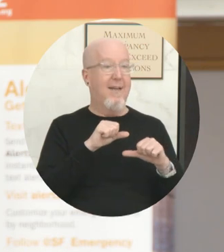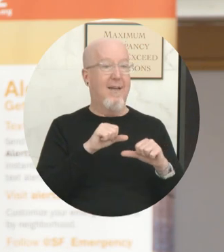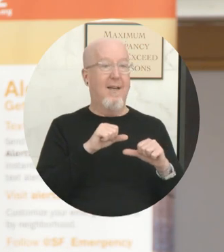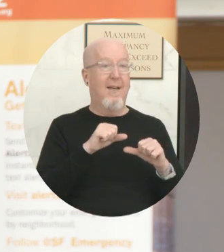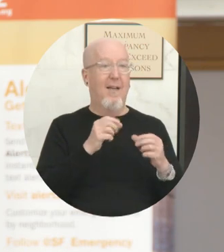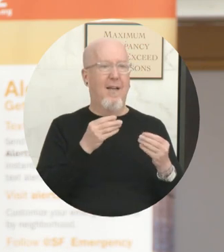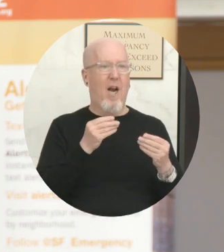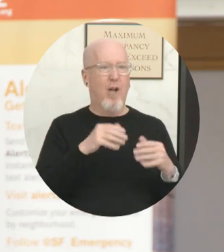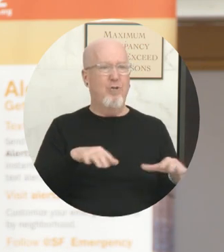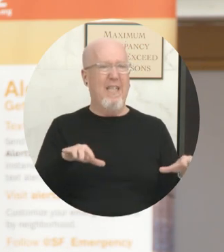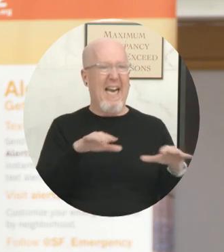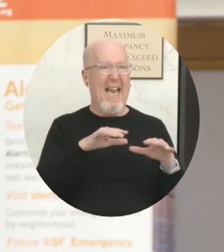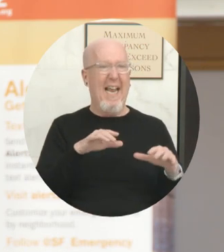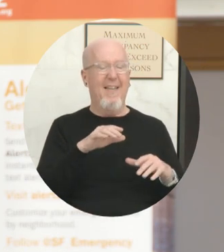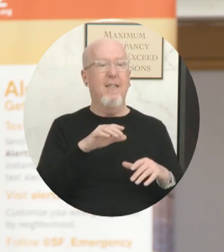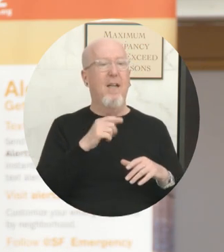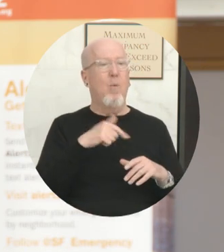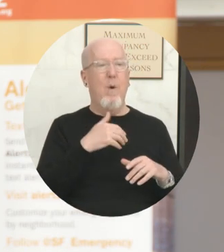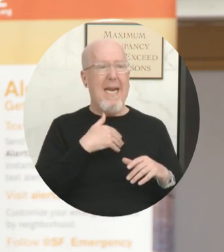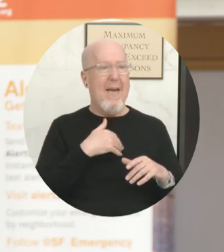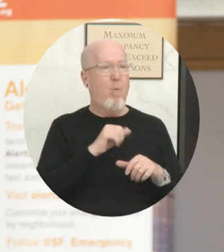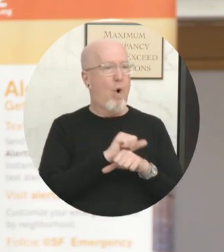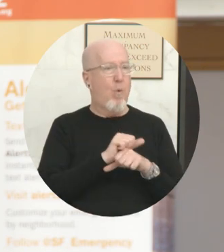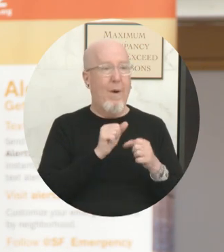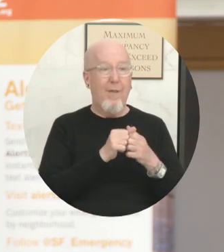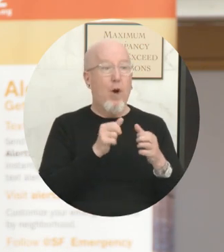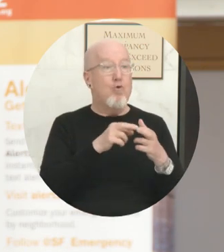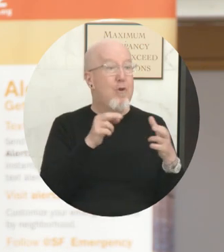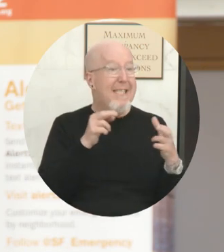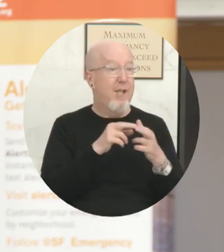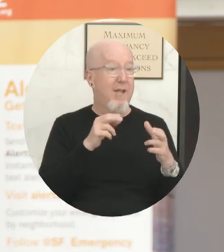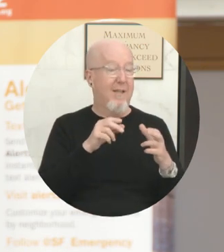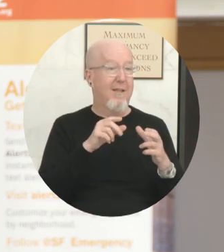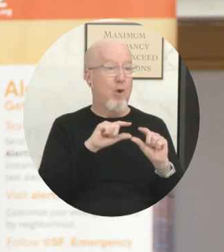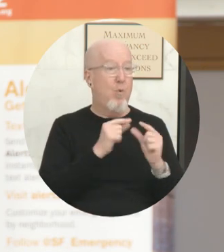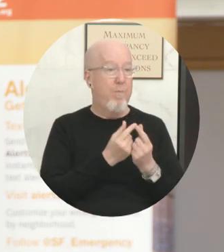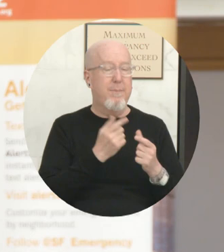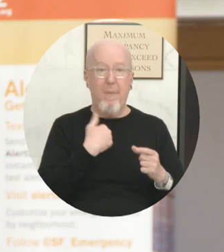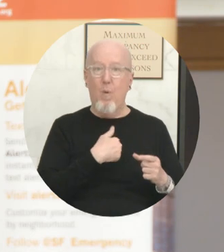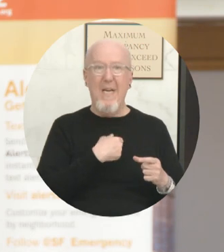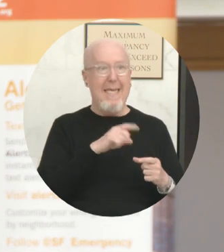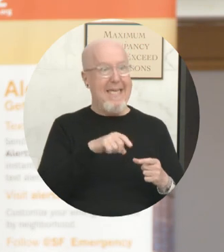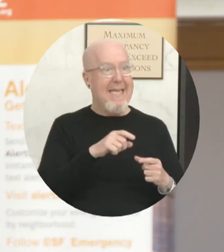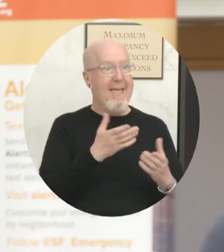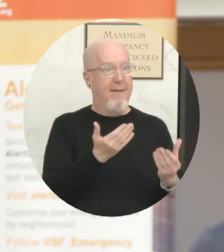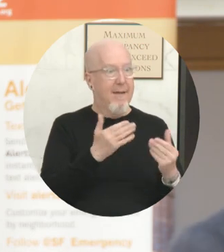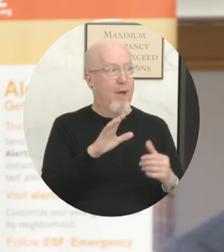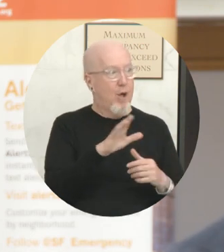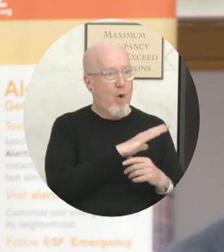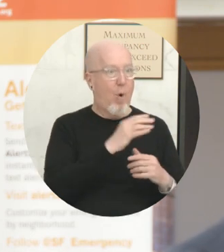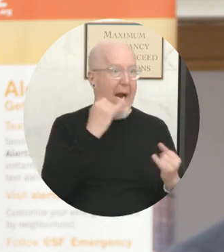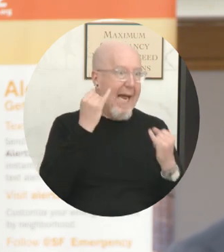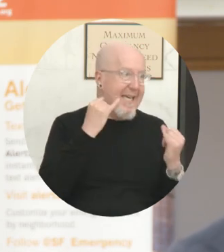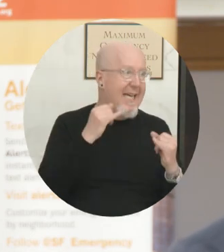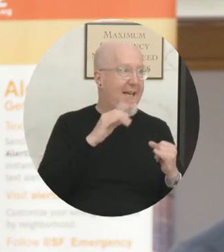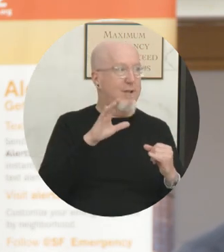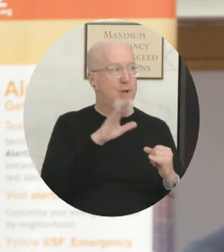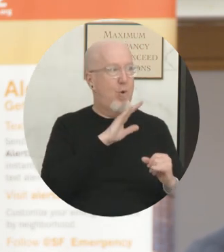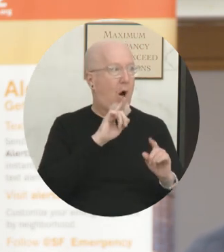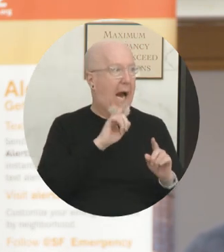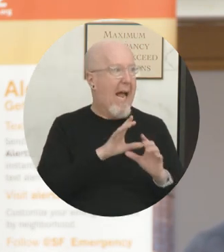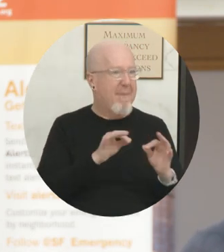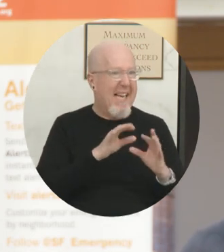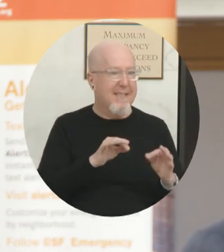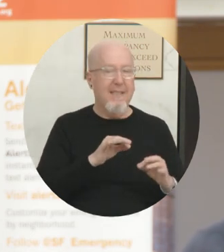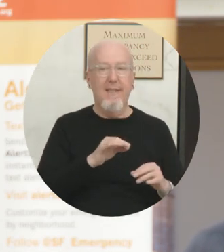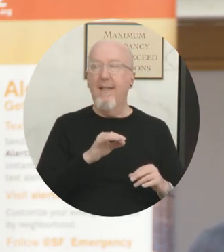we have regional work groups that we come together to work on this stuff, but we need your input. We need to hear your voices.